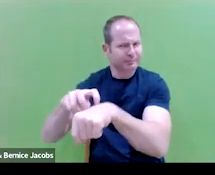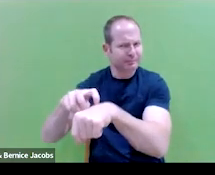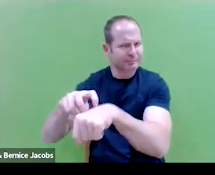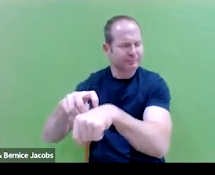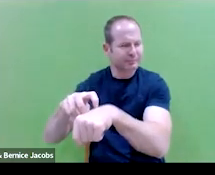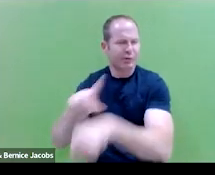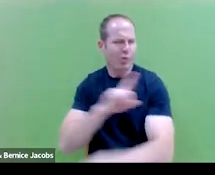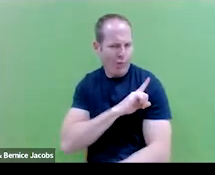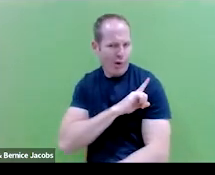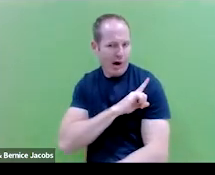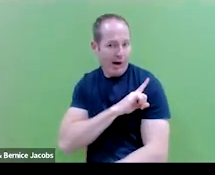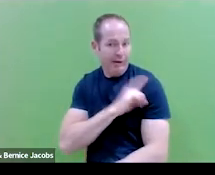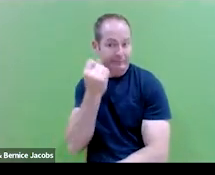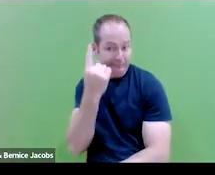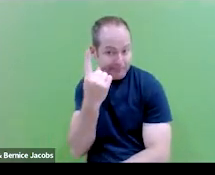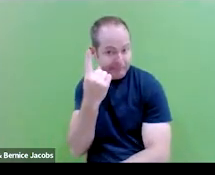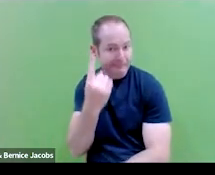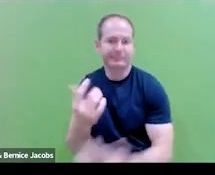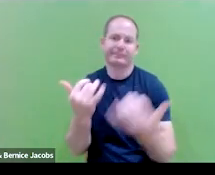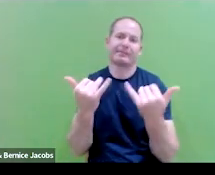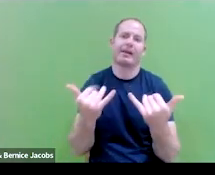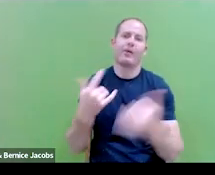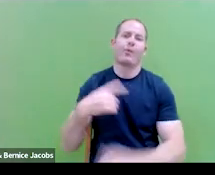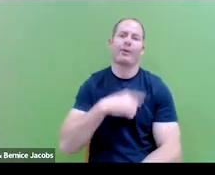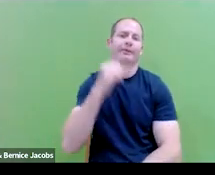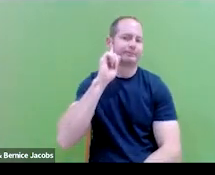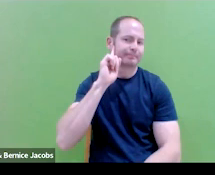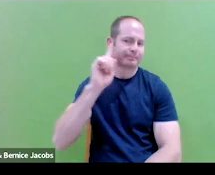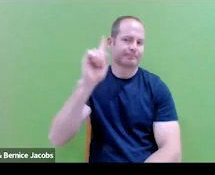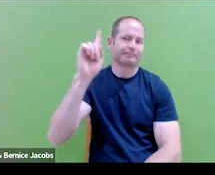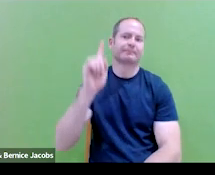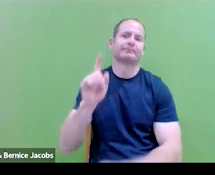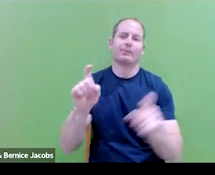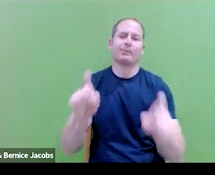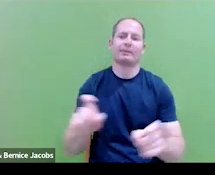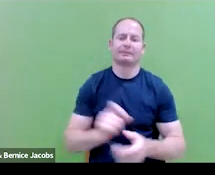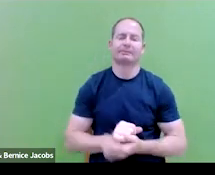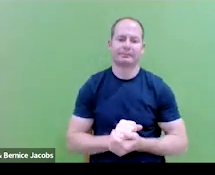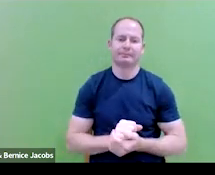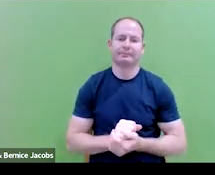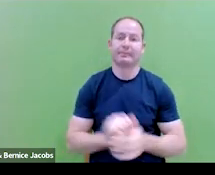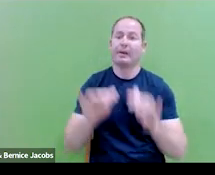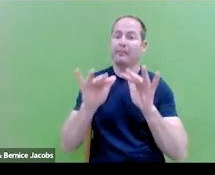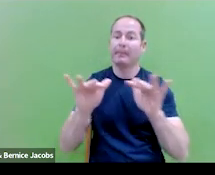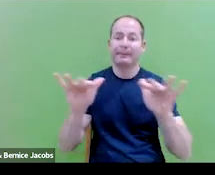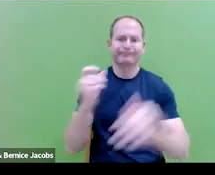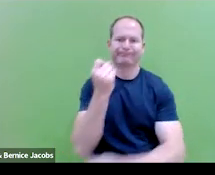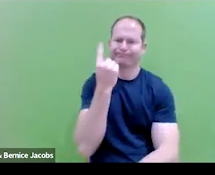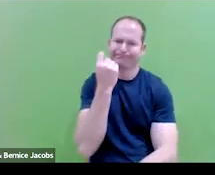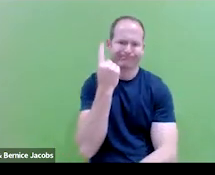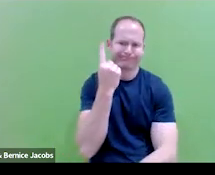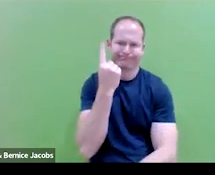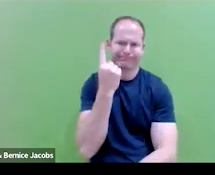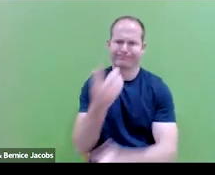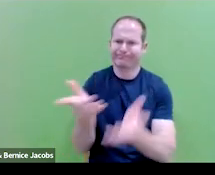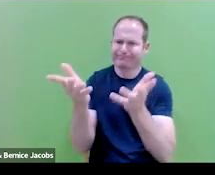are so important, we would be more inclined to adhere to technical requirements. I think people don't understand why an